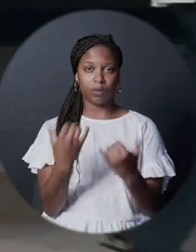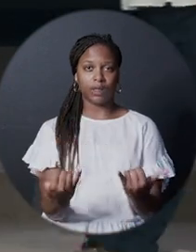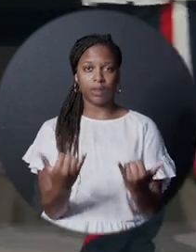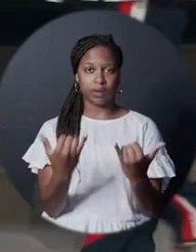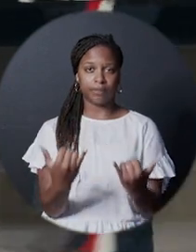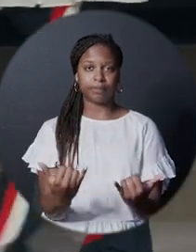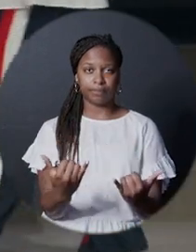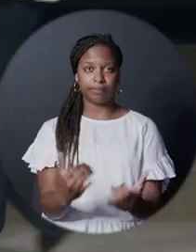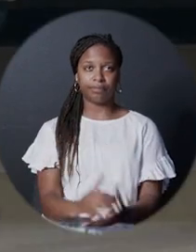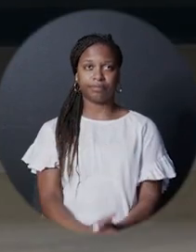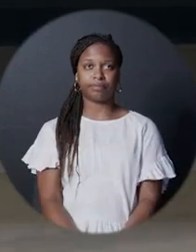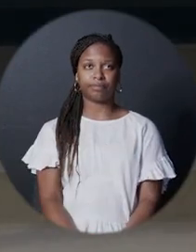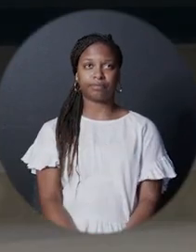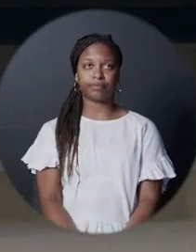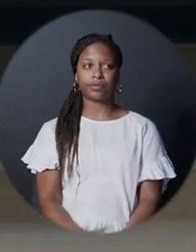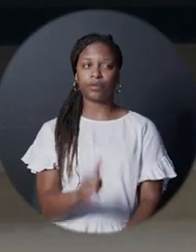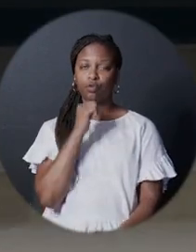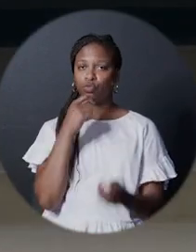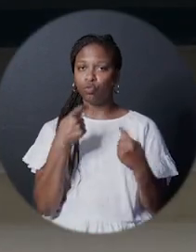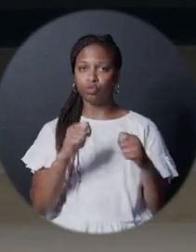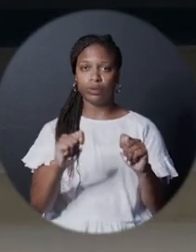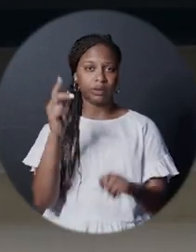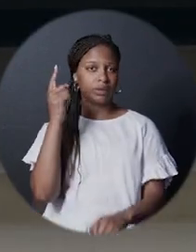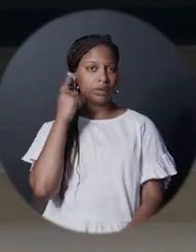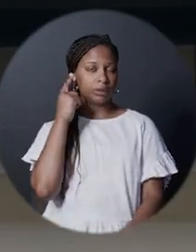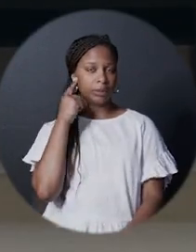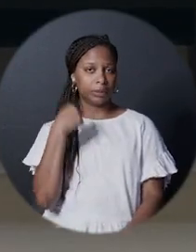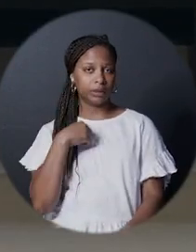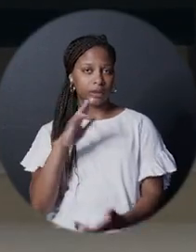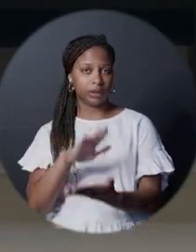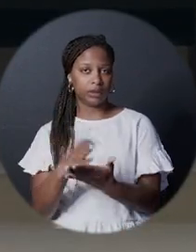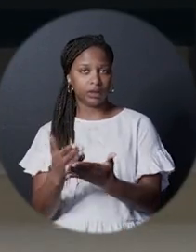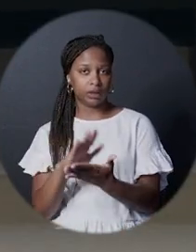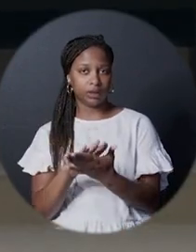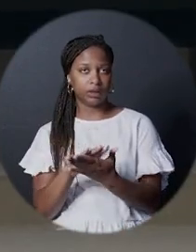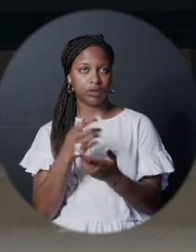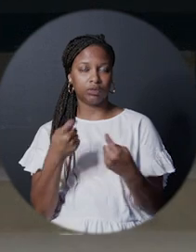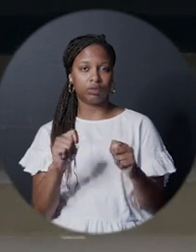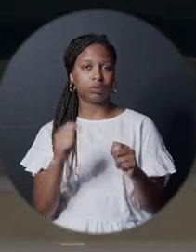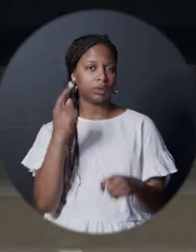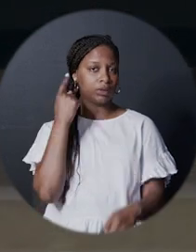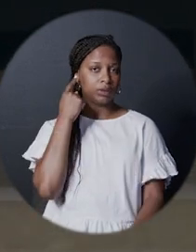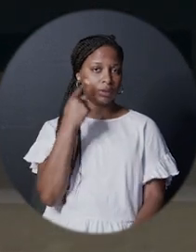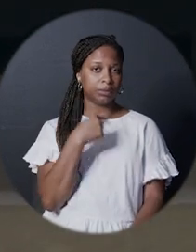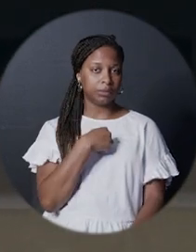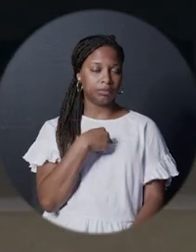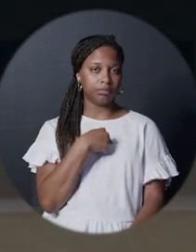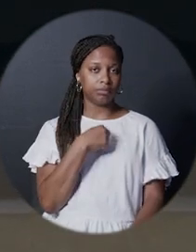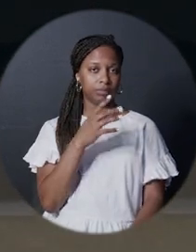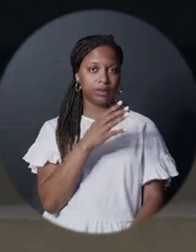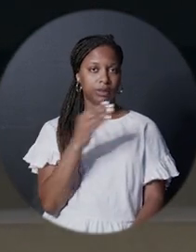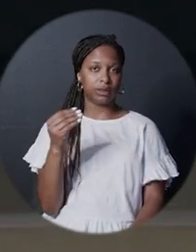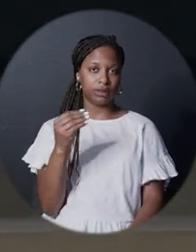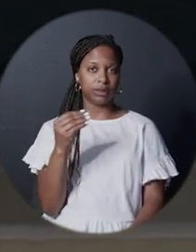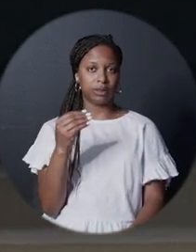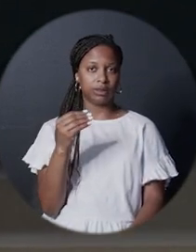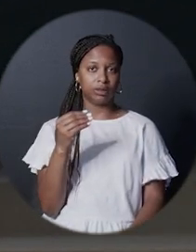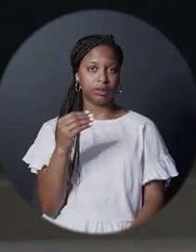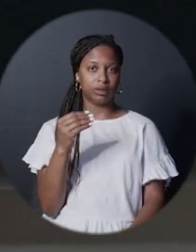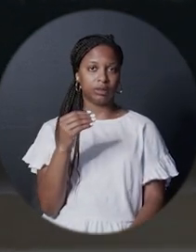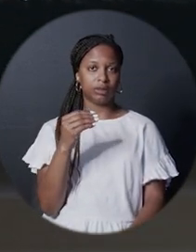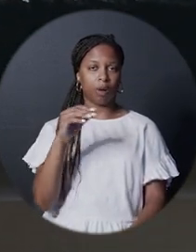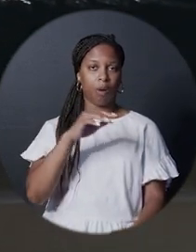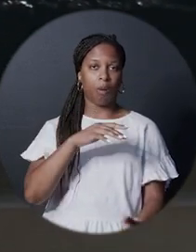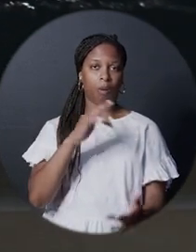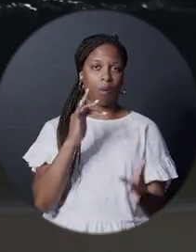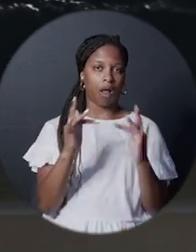anything to do with what I'm saying right now. Don't try to hear me and cook. Don't try to hear me